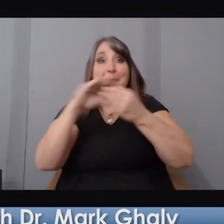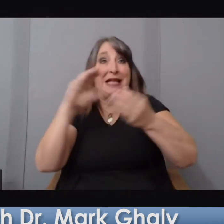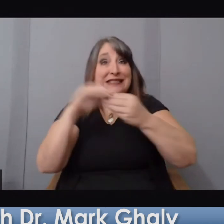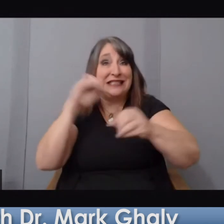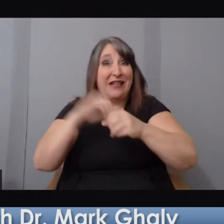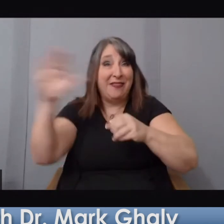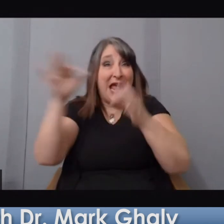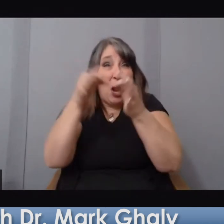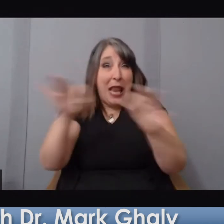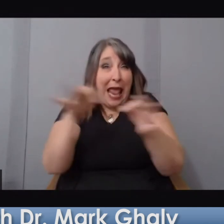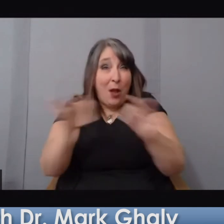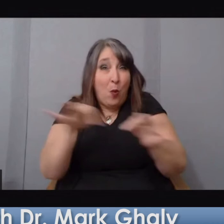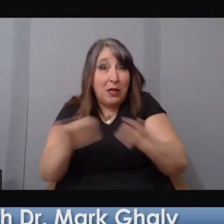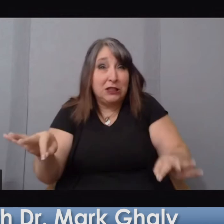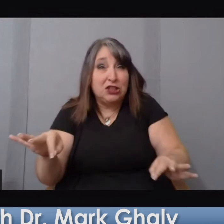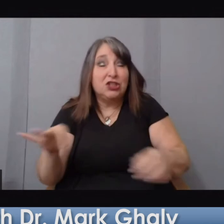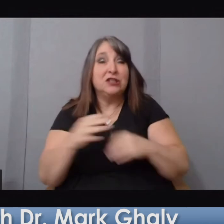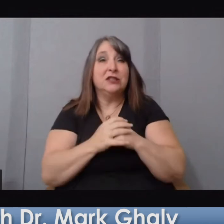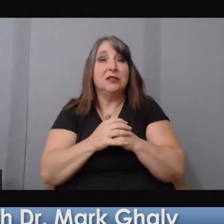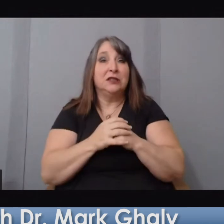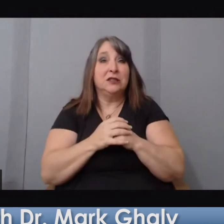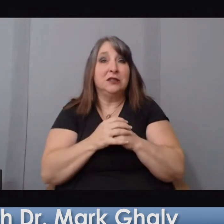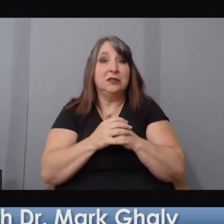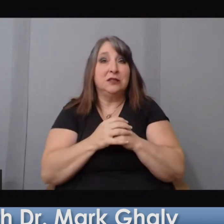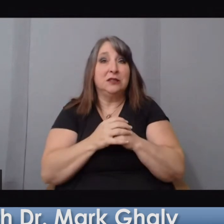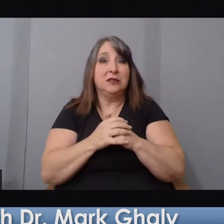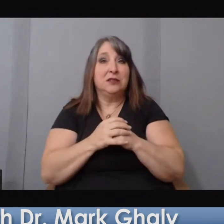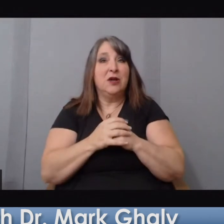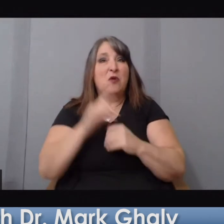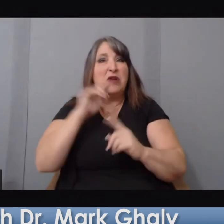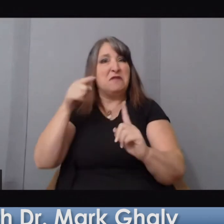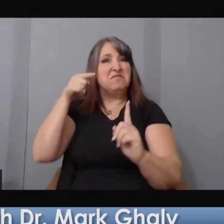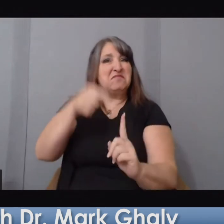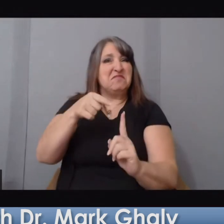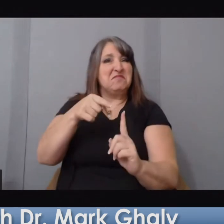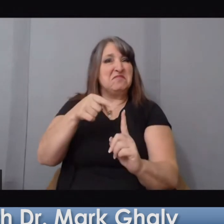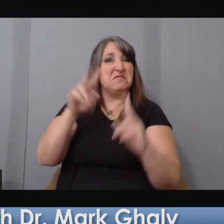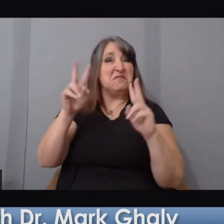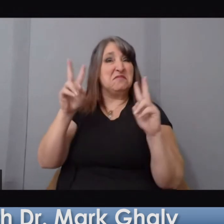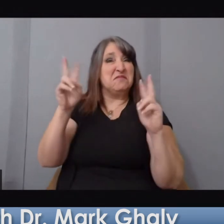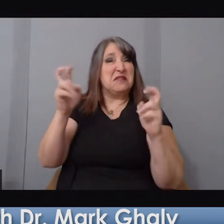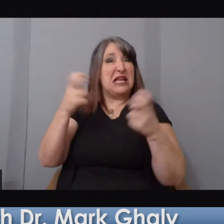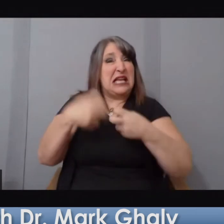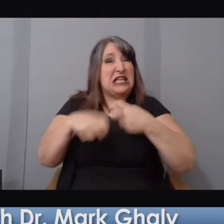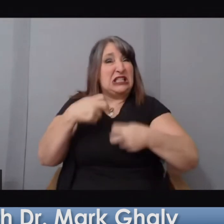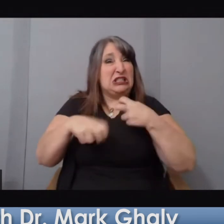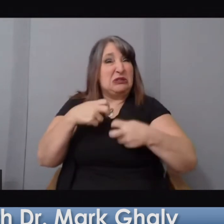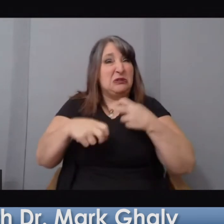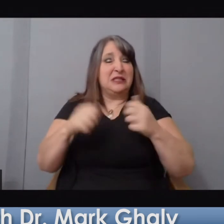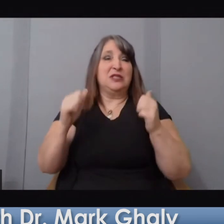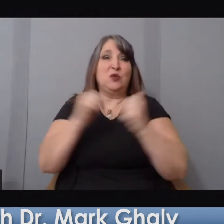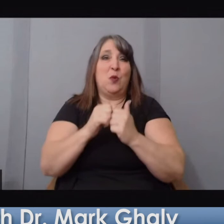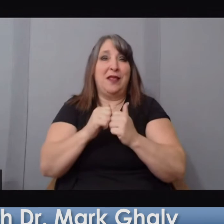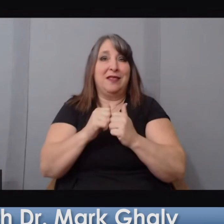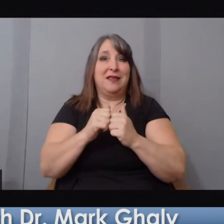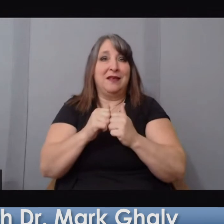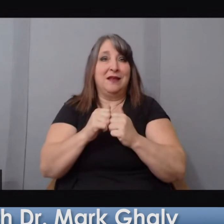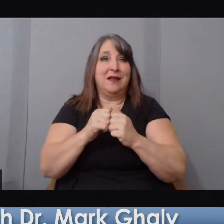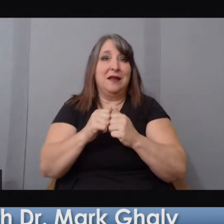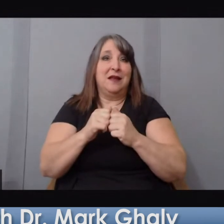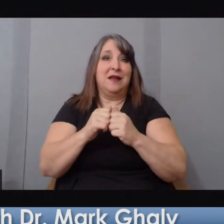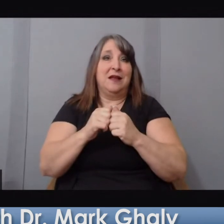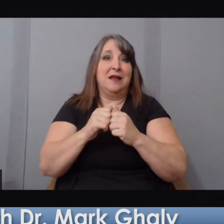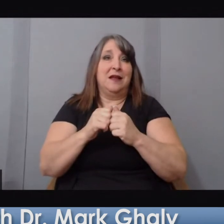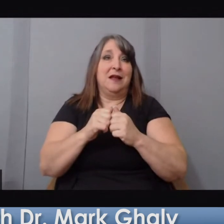the other concern they've got, it revolves around the issue with masks, which, as you know, has become so